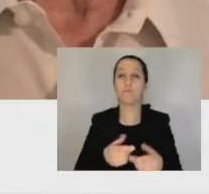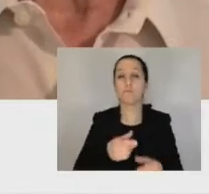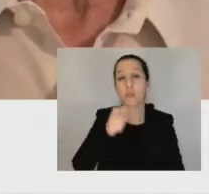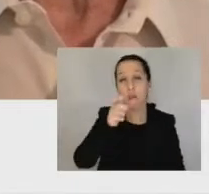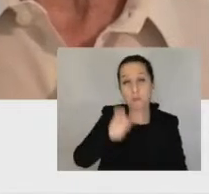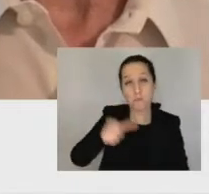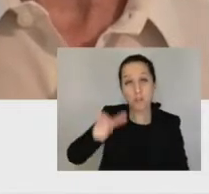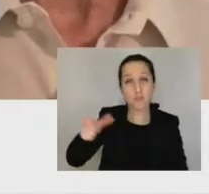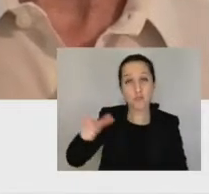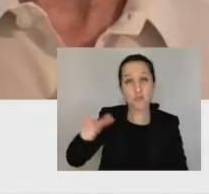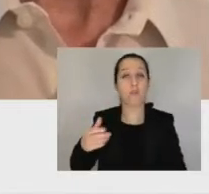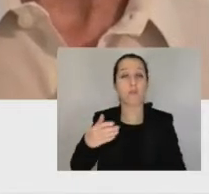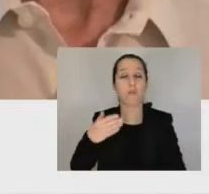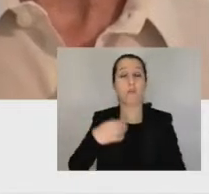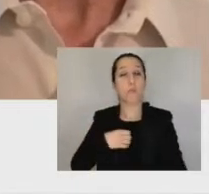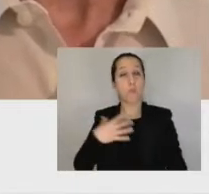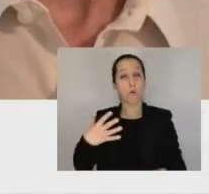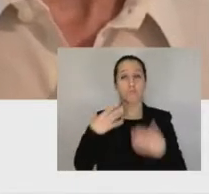recent years.